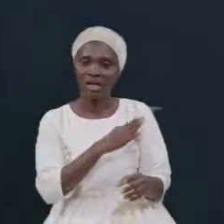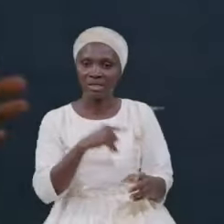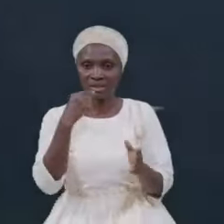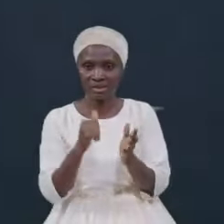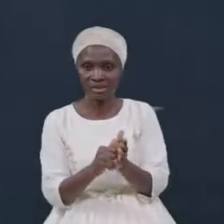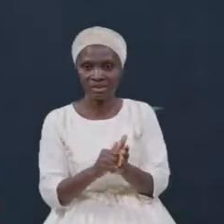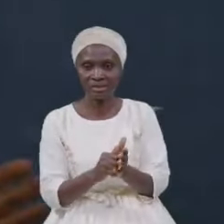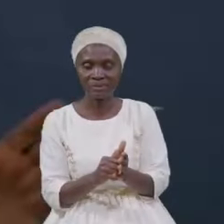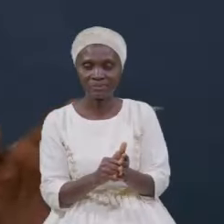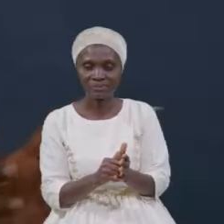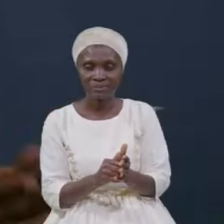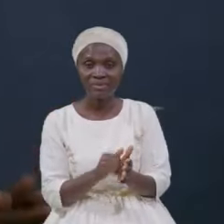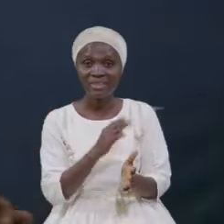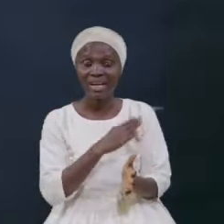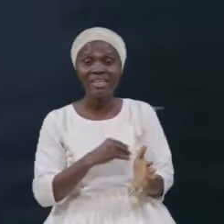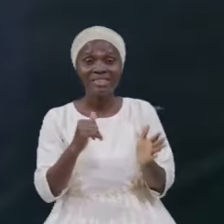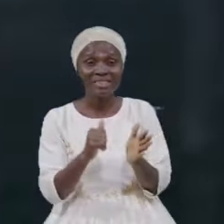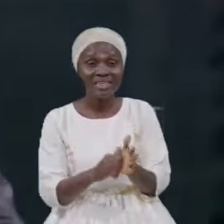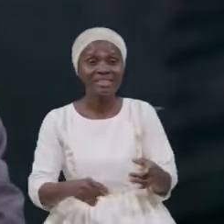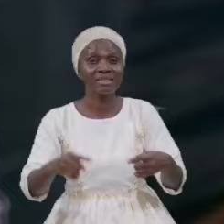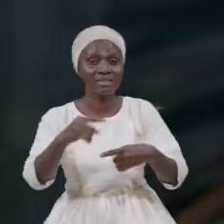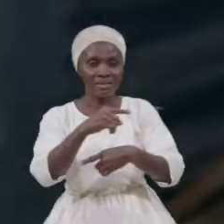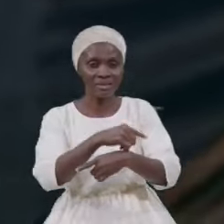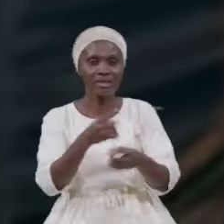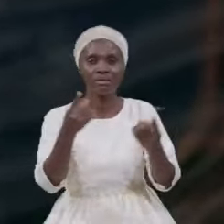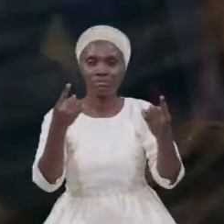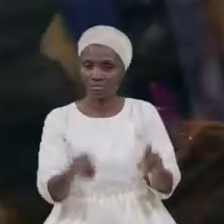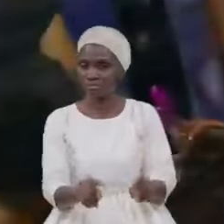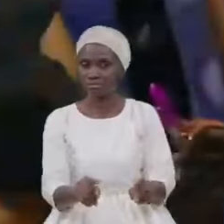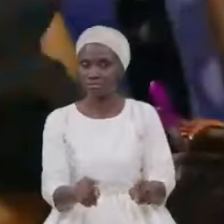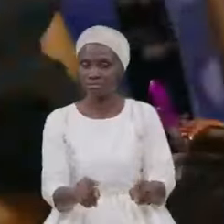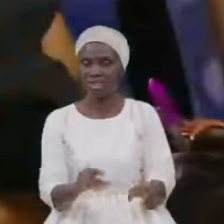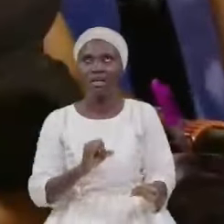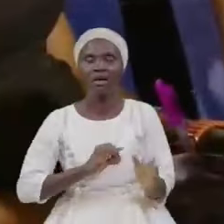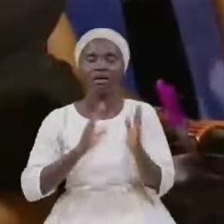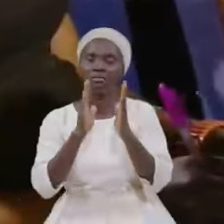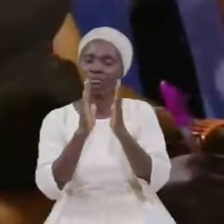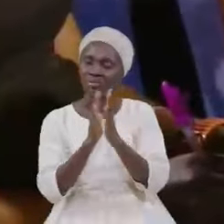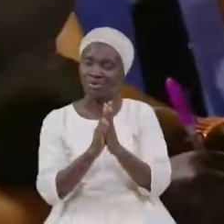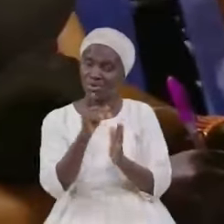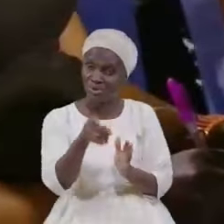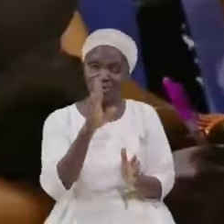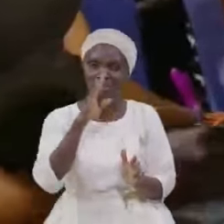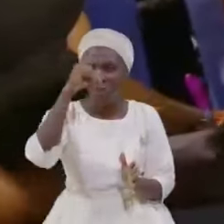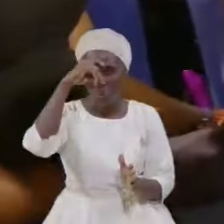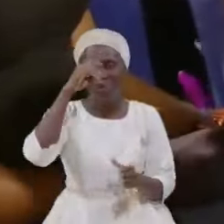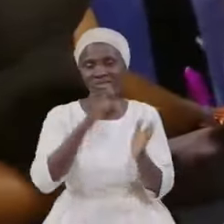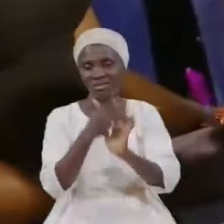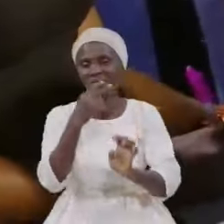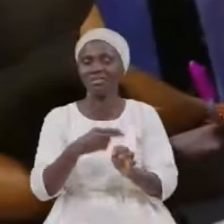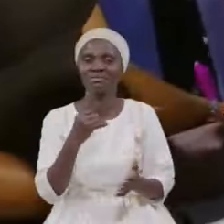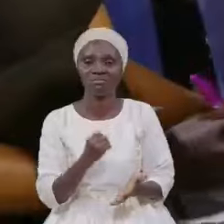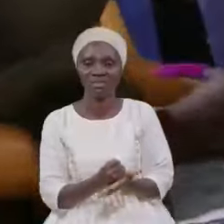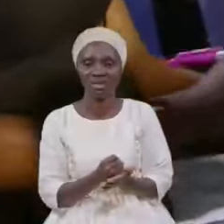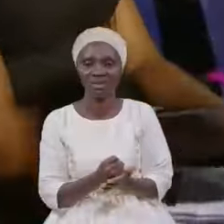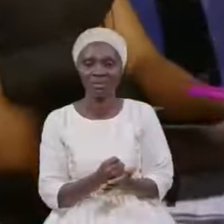day came. I pray you'll be wise. And then God told Noah, enter into the